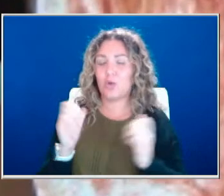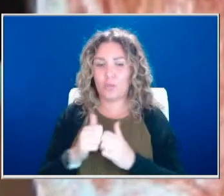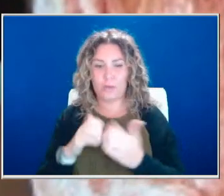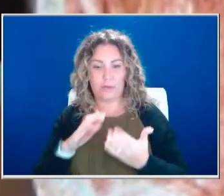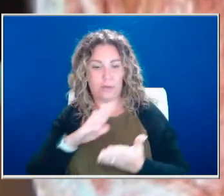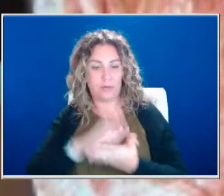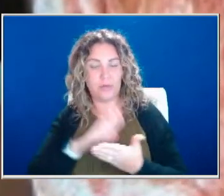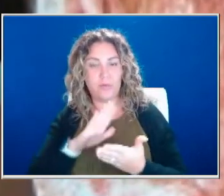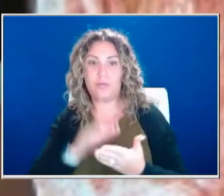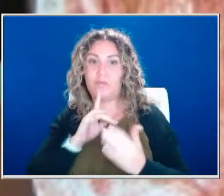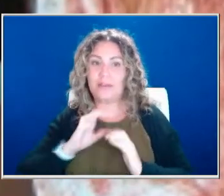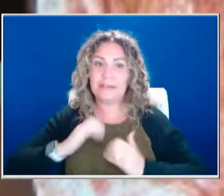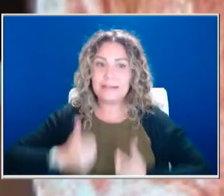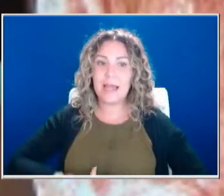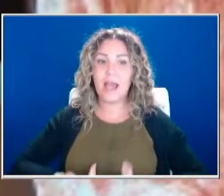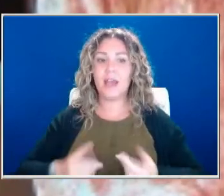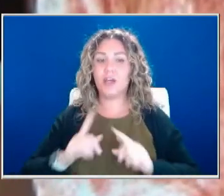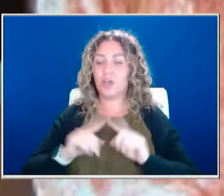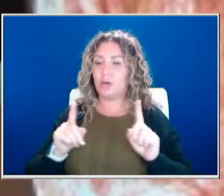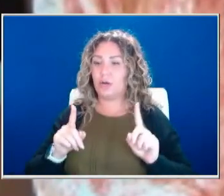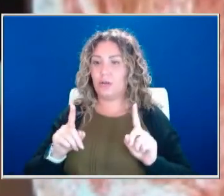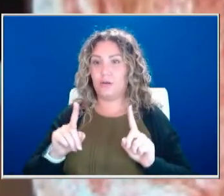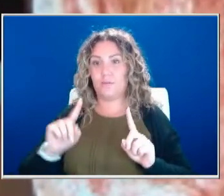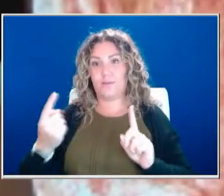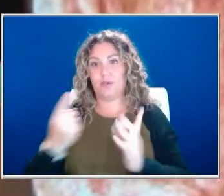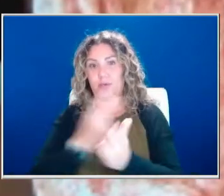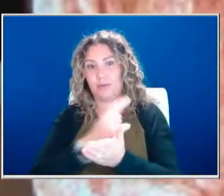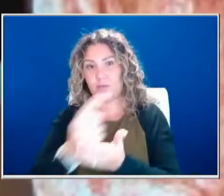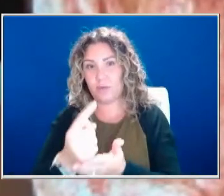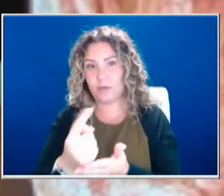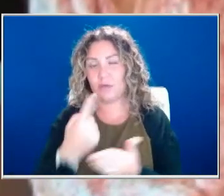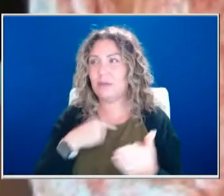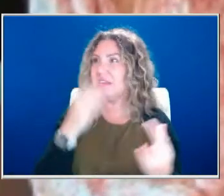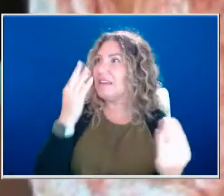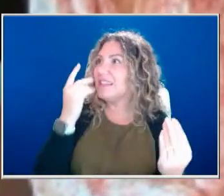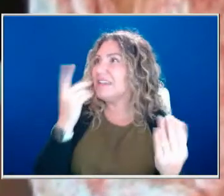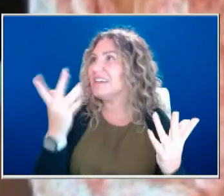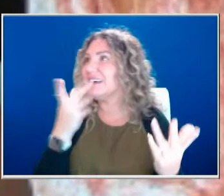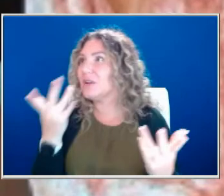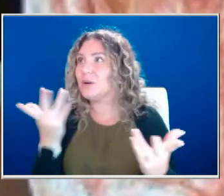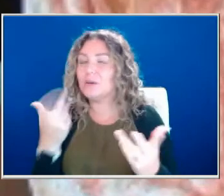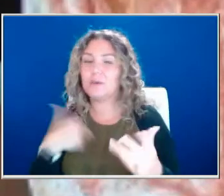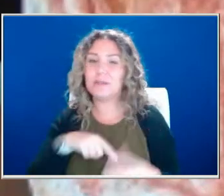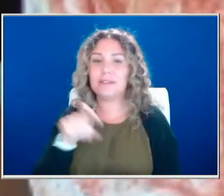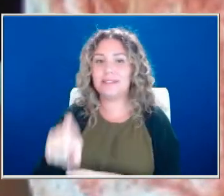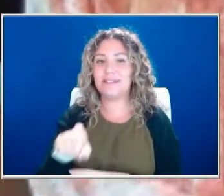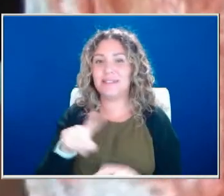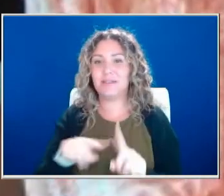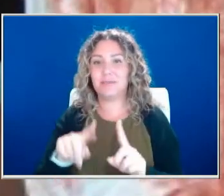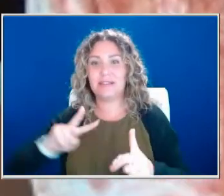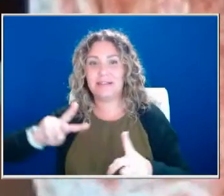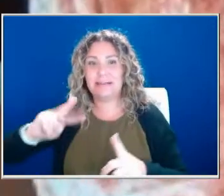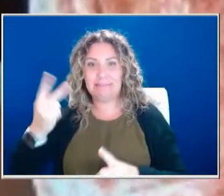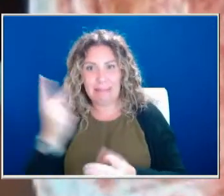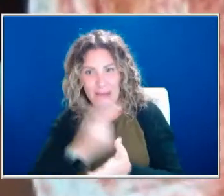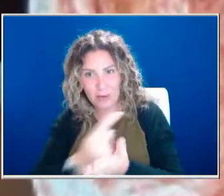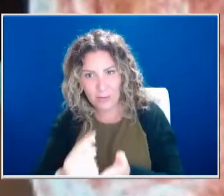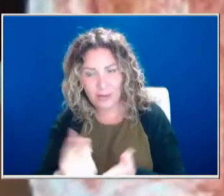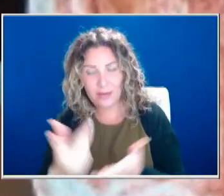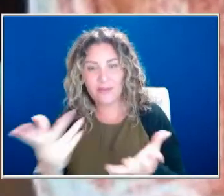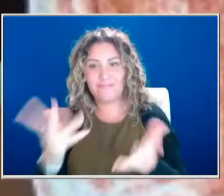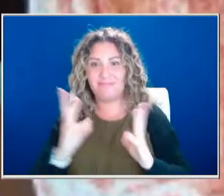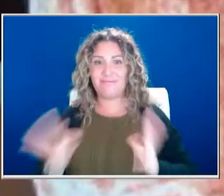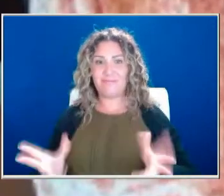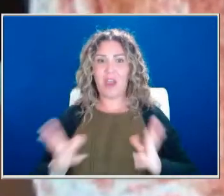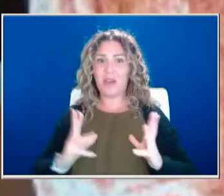tired. He made it, but he was really tired the first week. And we're thinking, what do we need to do? But by his second week, he's fine. He's